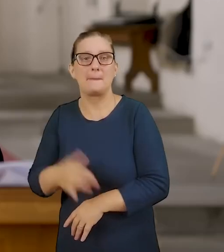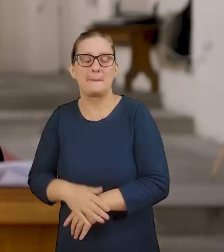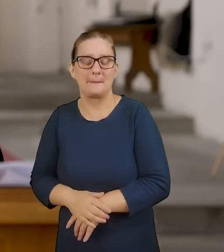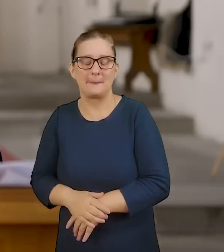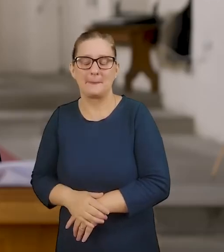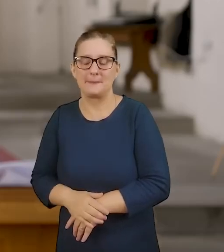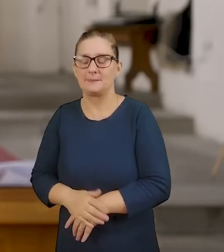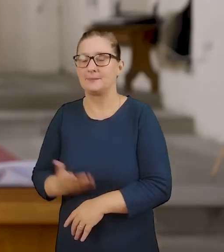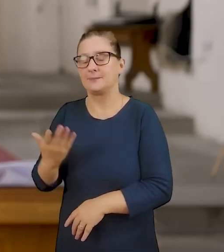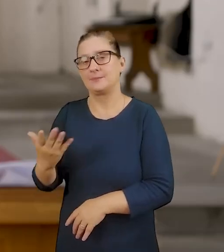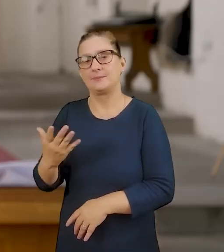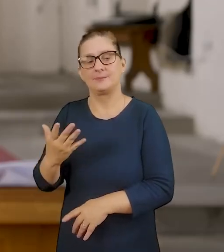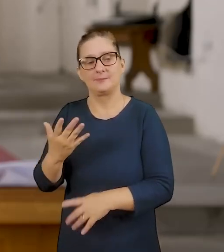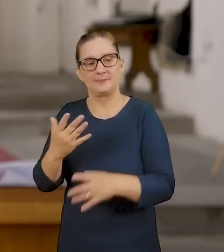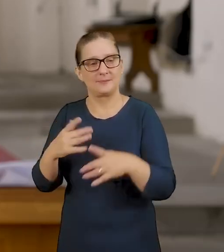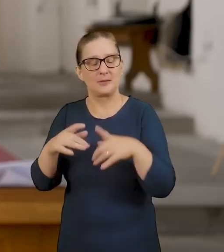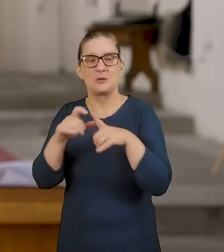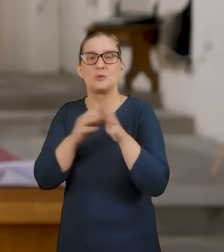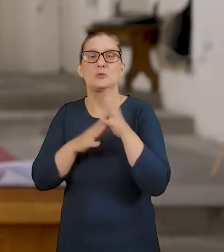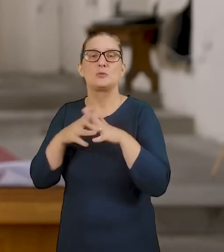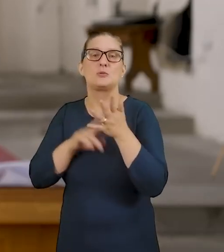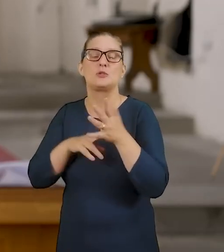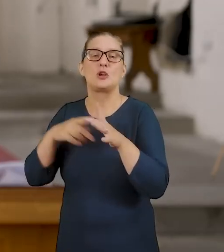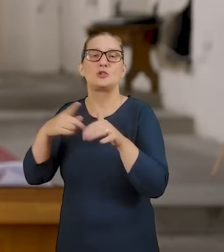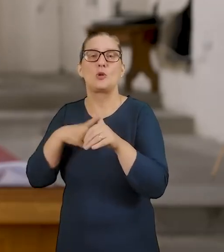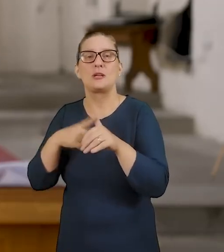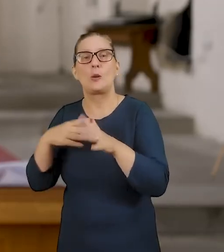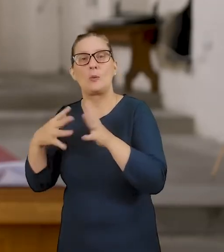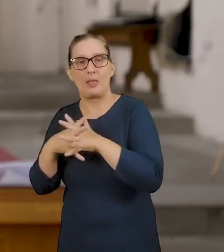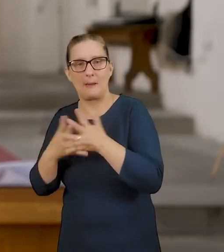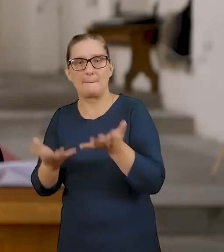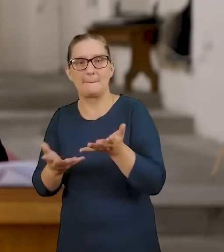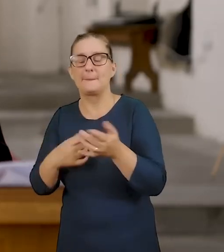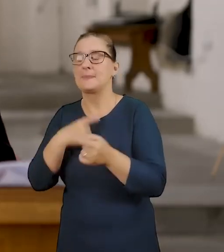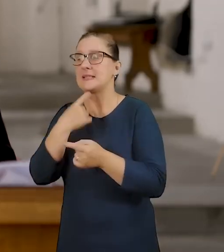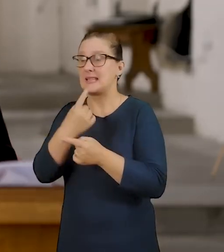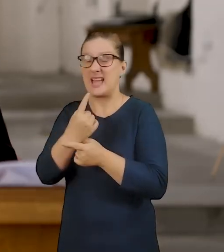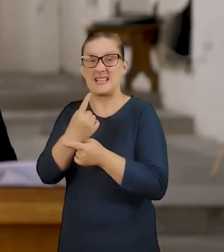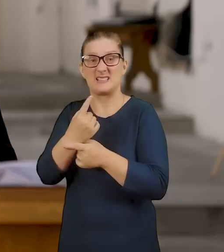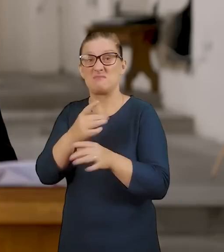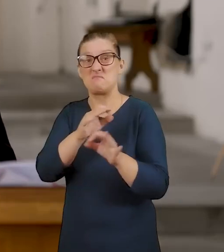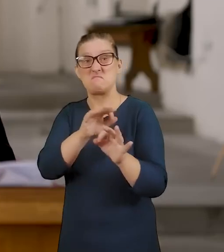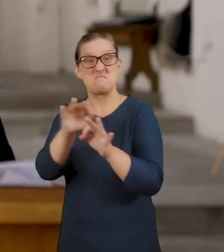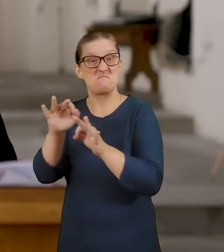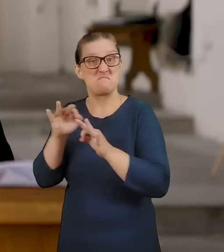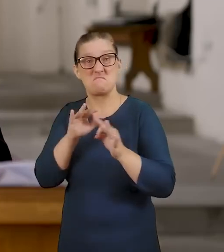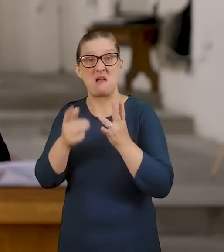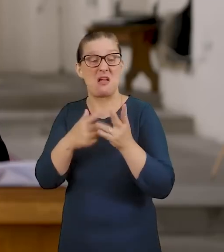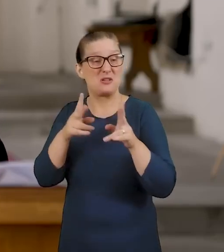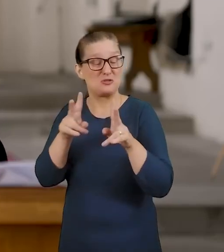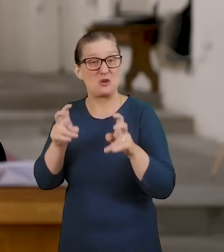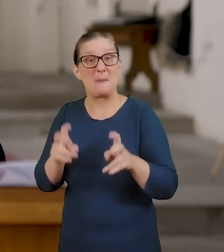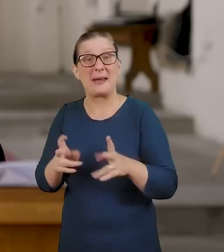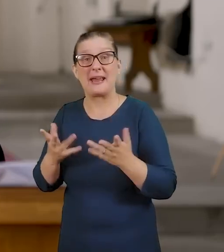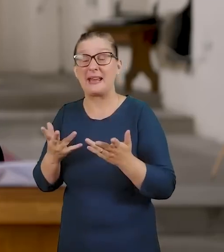cuts to the heart of the matter. Professor Dawn Ottoni Wilhelm, in her book on Mark's Gospel, tells us